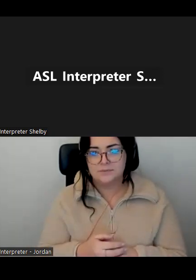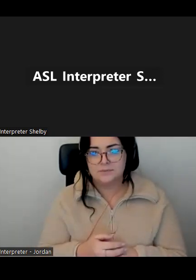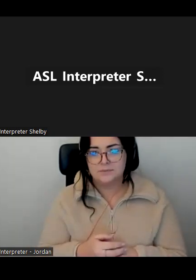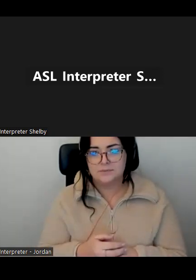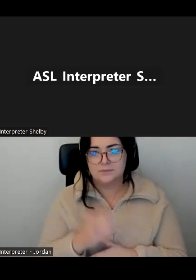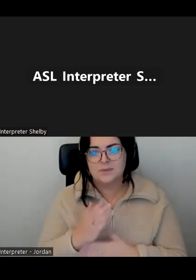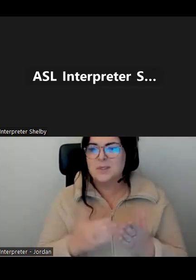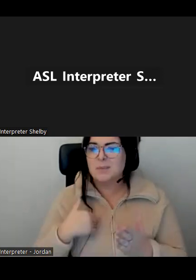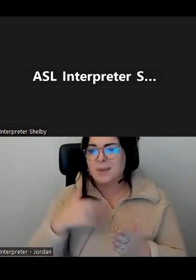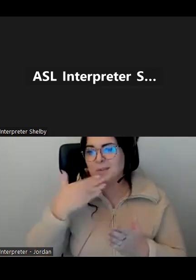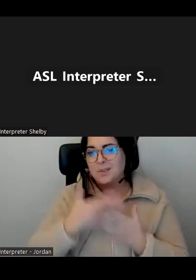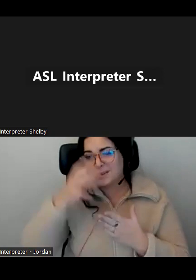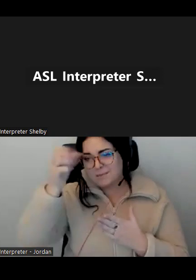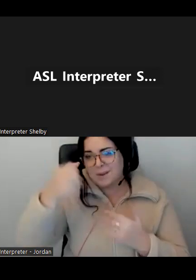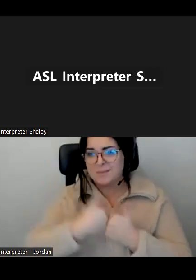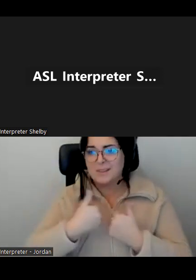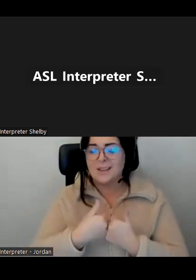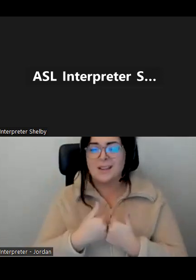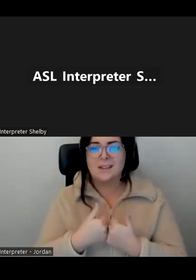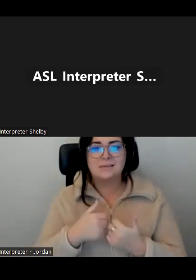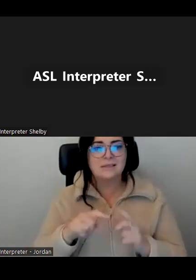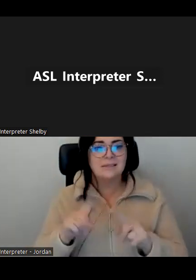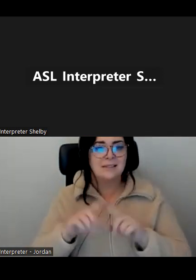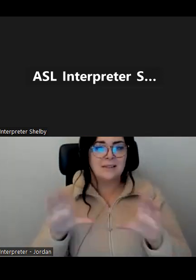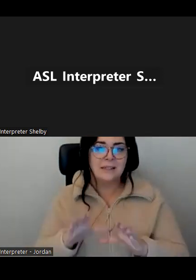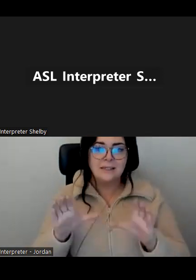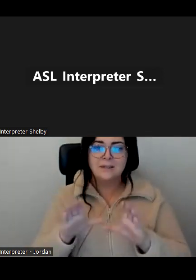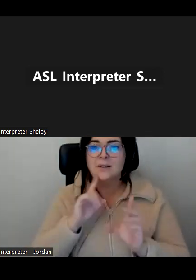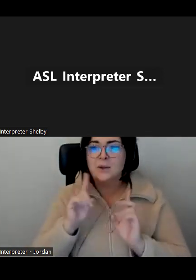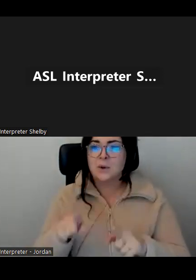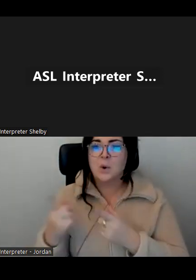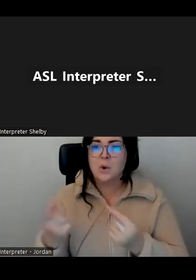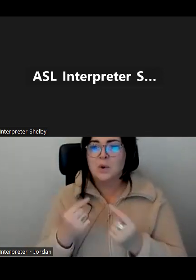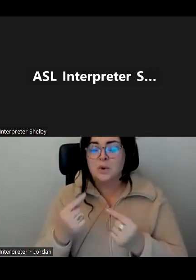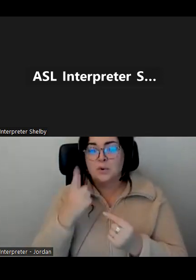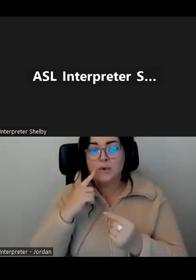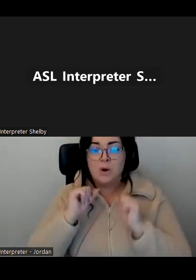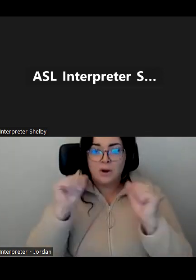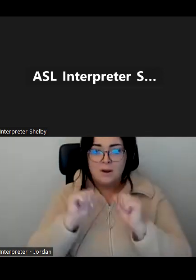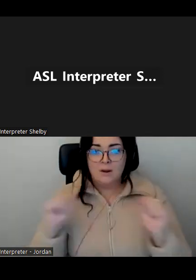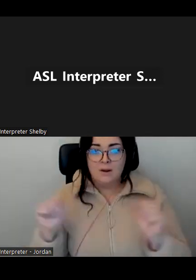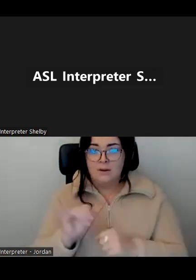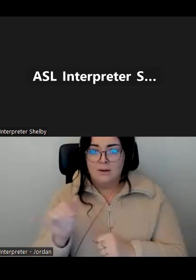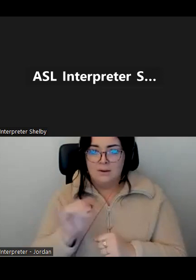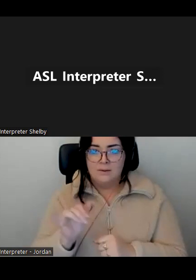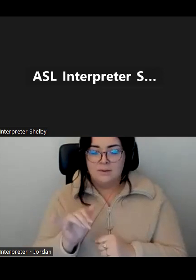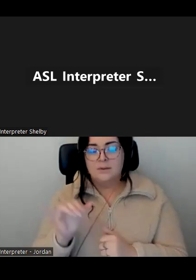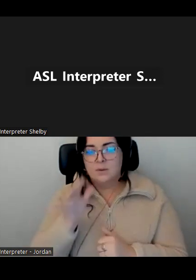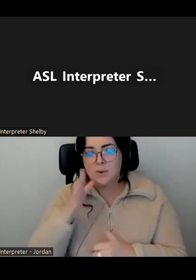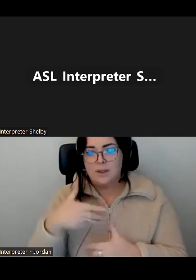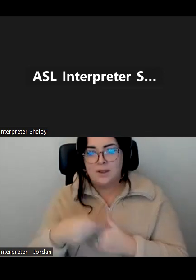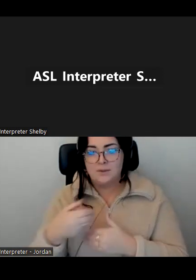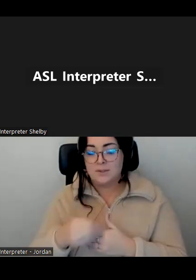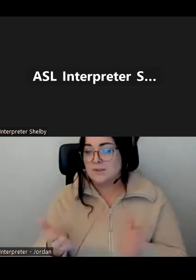have memory games. There's different other activities that you could go there to do for fitness that would involve the outside. So I